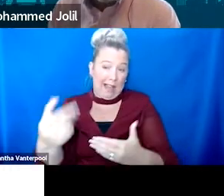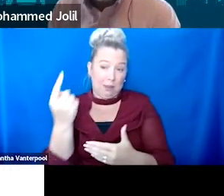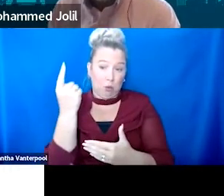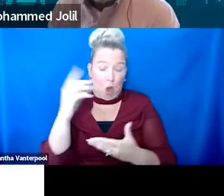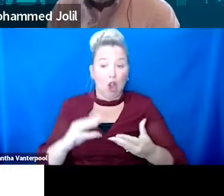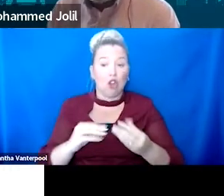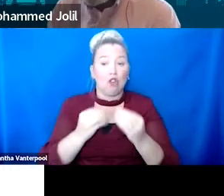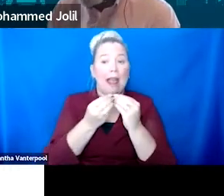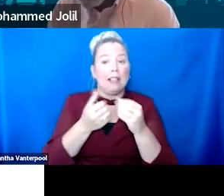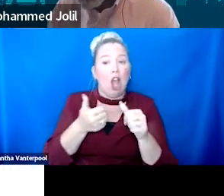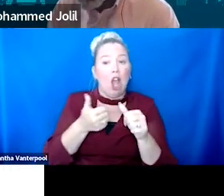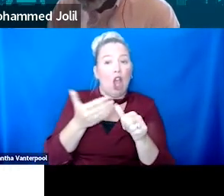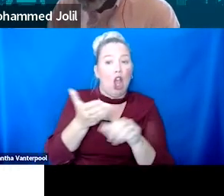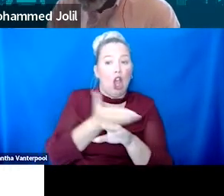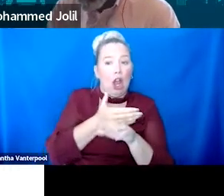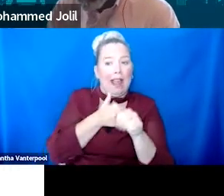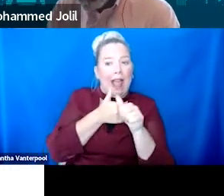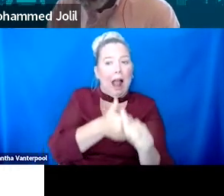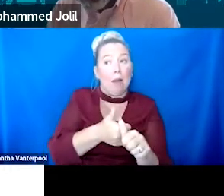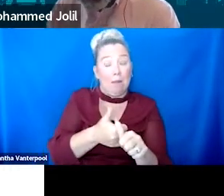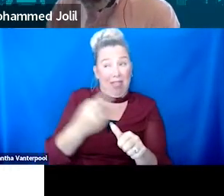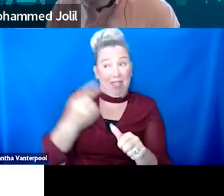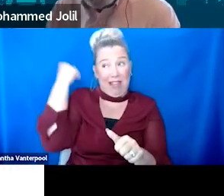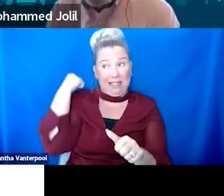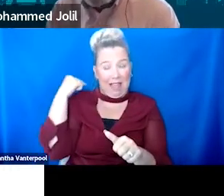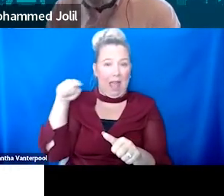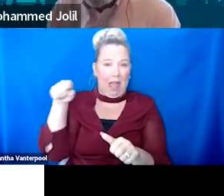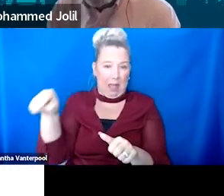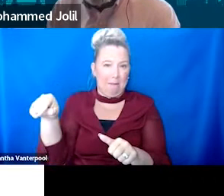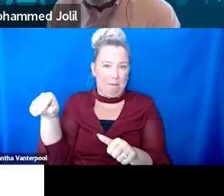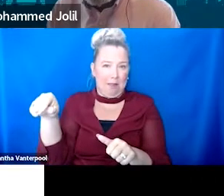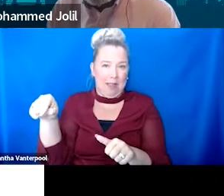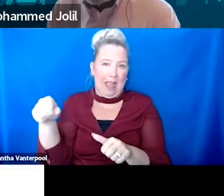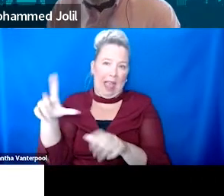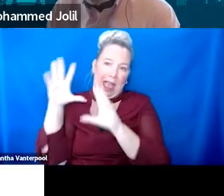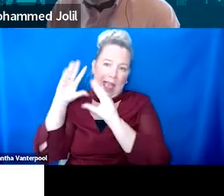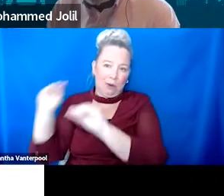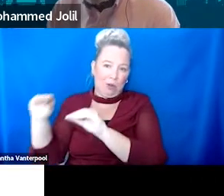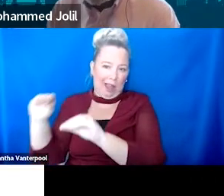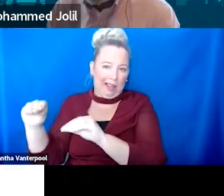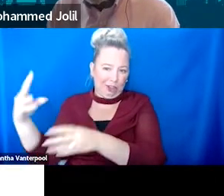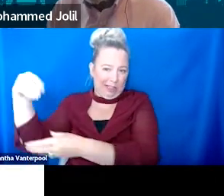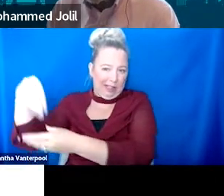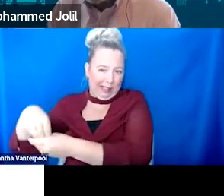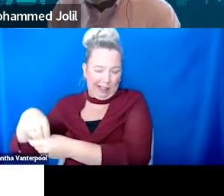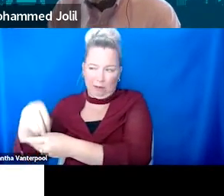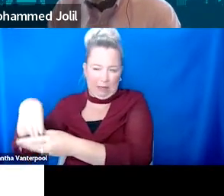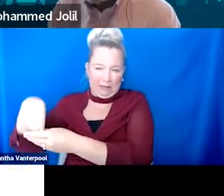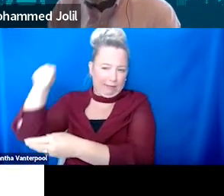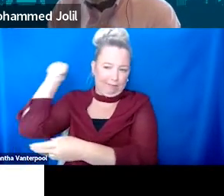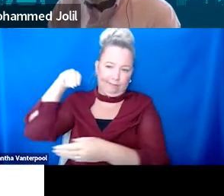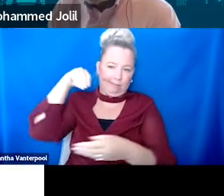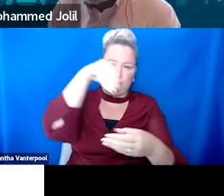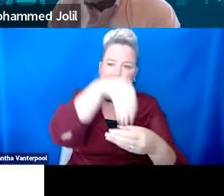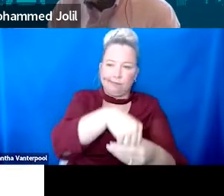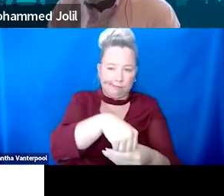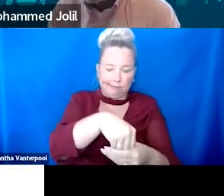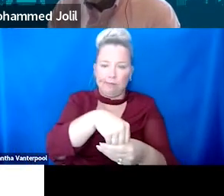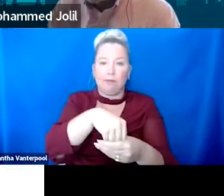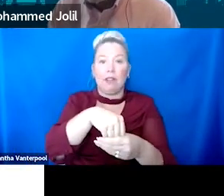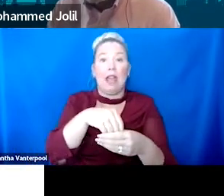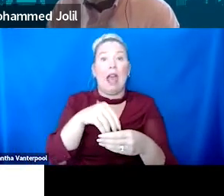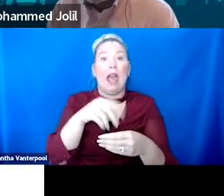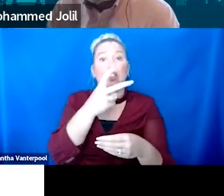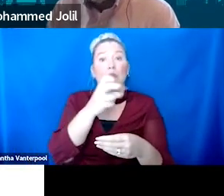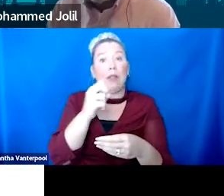at that time it was created in education. And later on in 2020, the early help